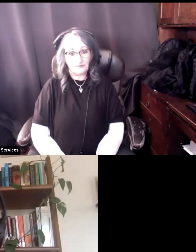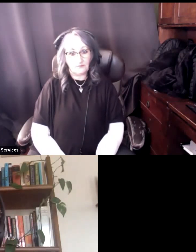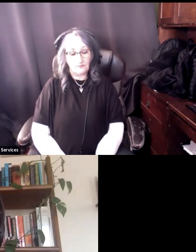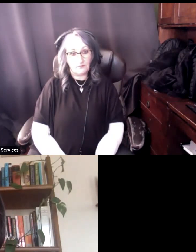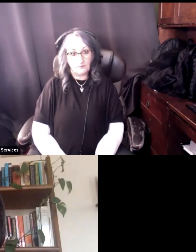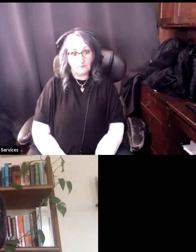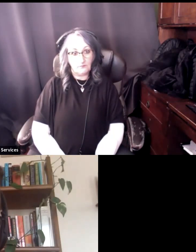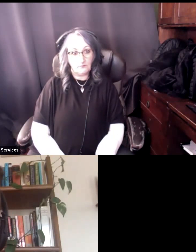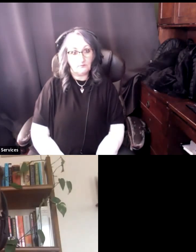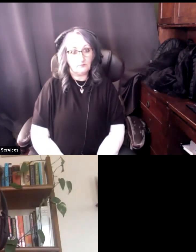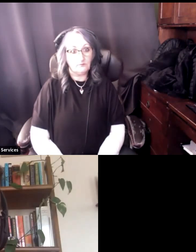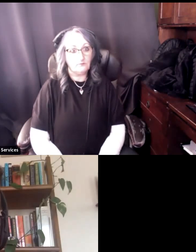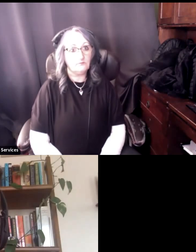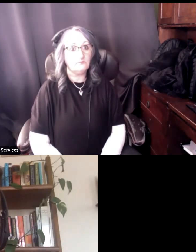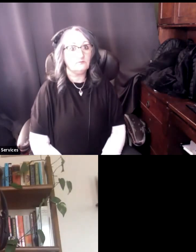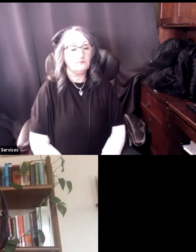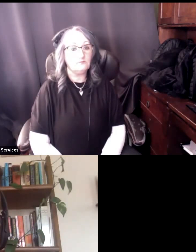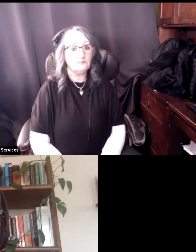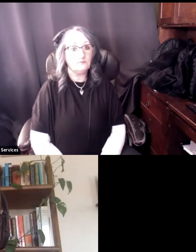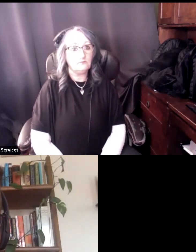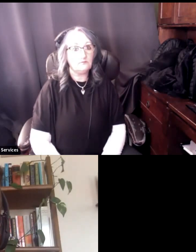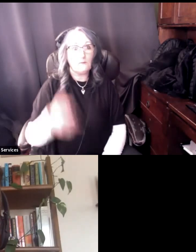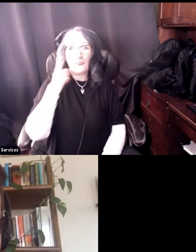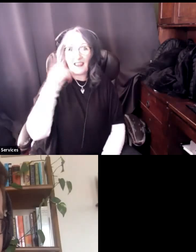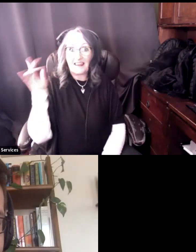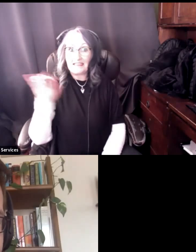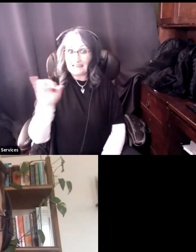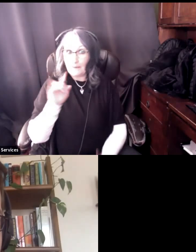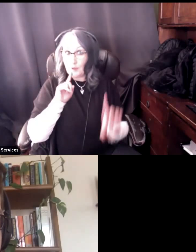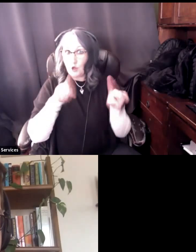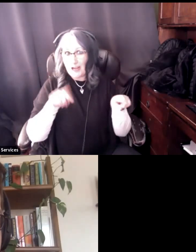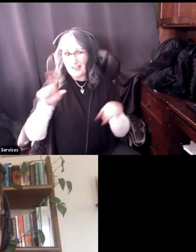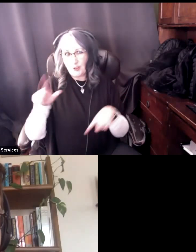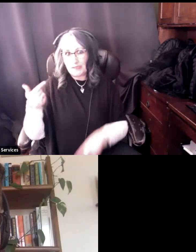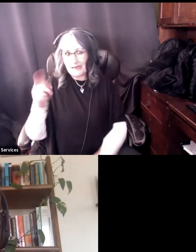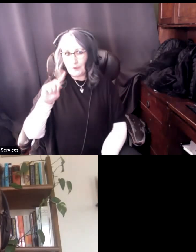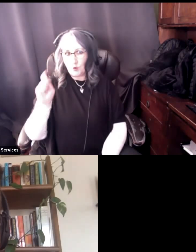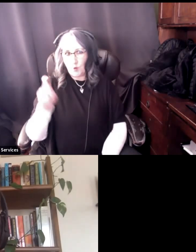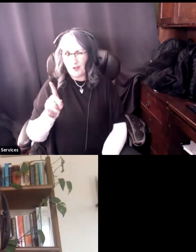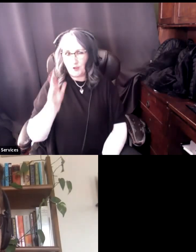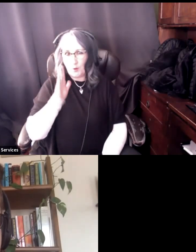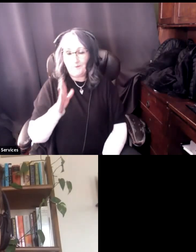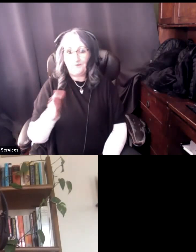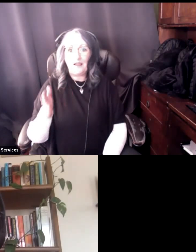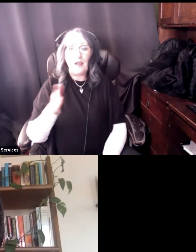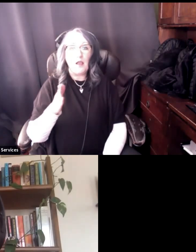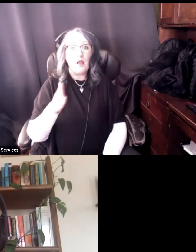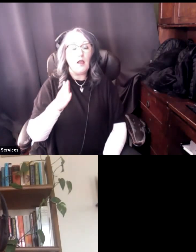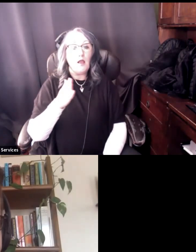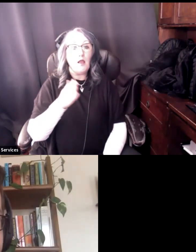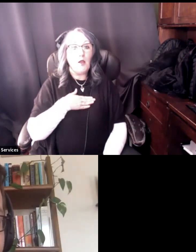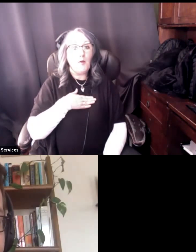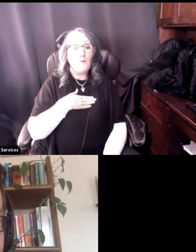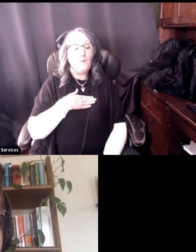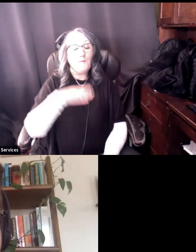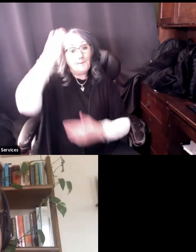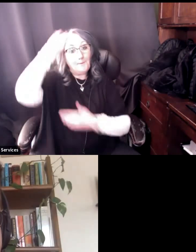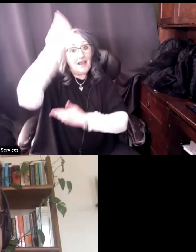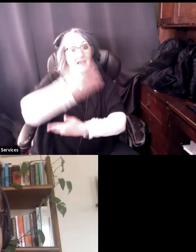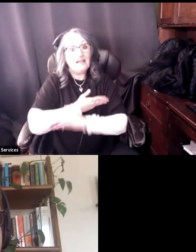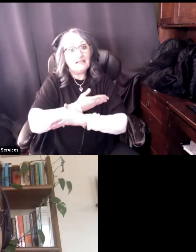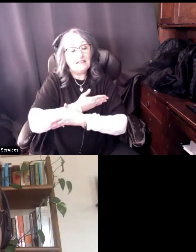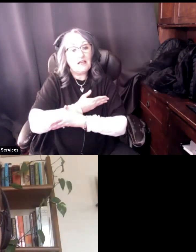And I think very similar answer to this next question. I have a 19-year-old son with autism who is considered obese.